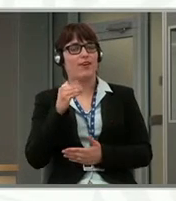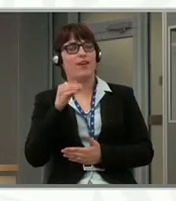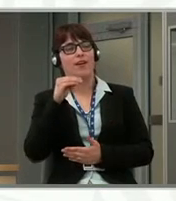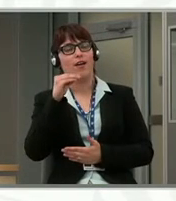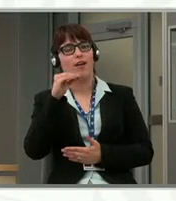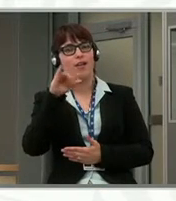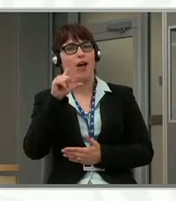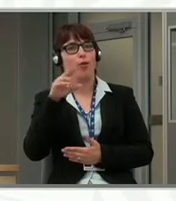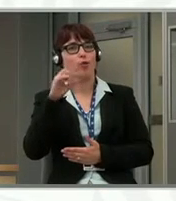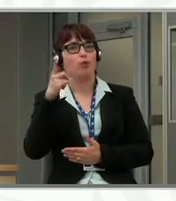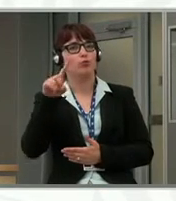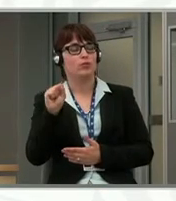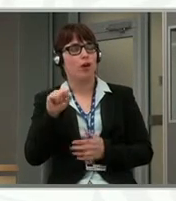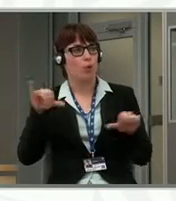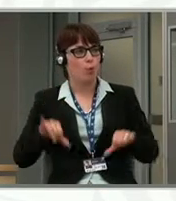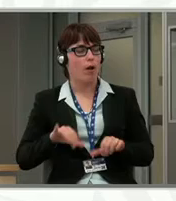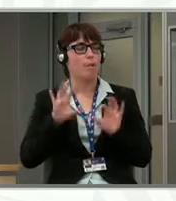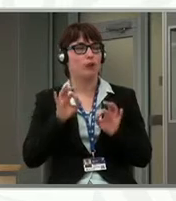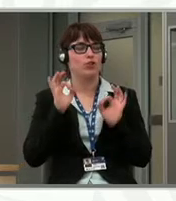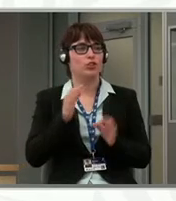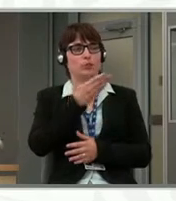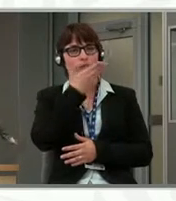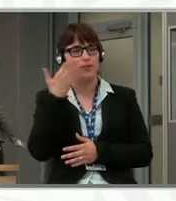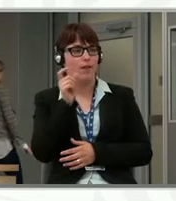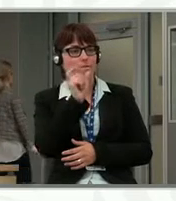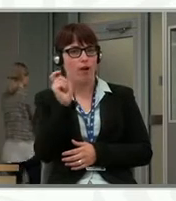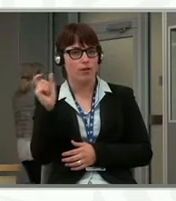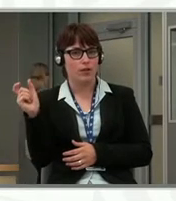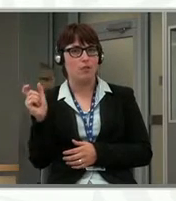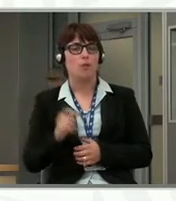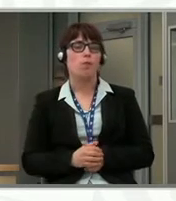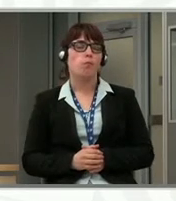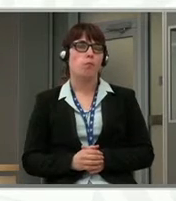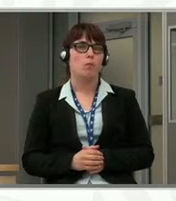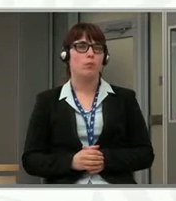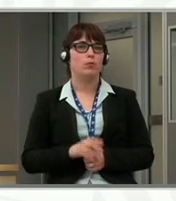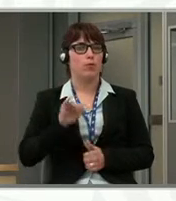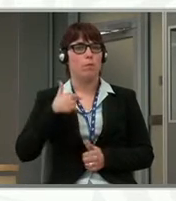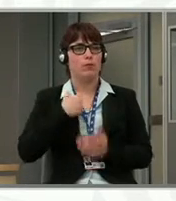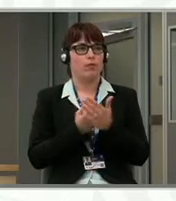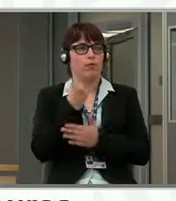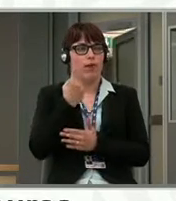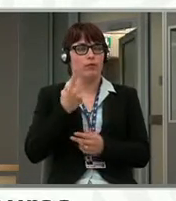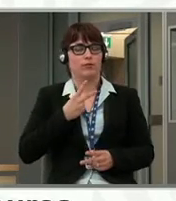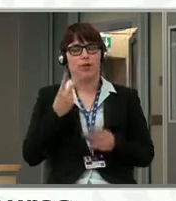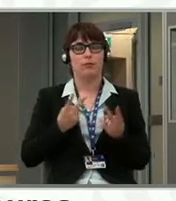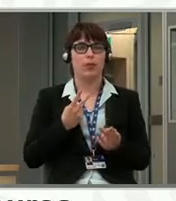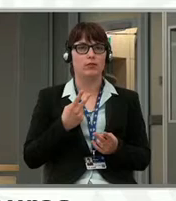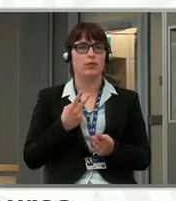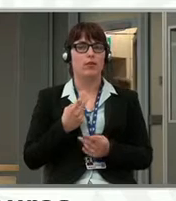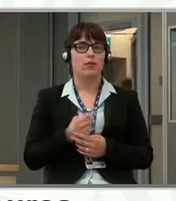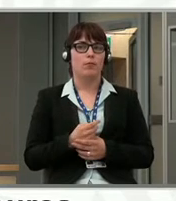Thank you to Mr. Yaluros. for his very warm and